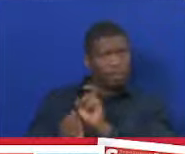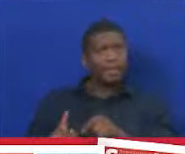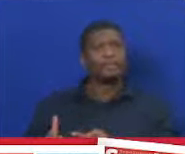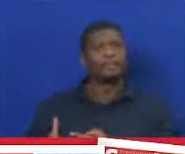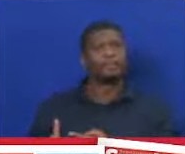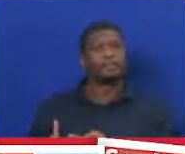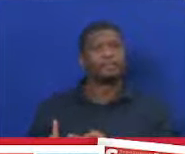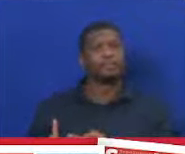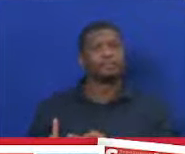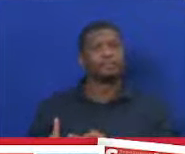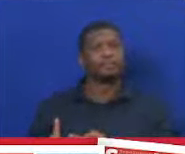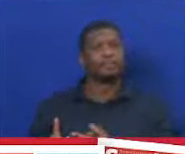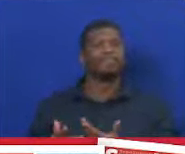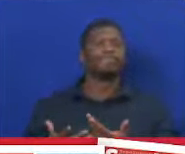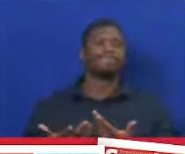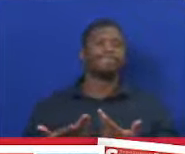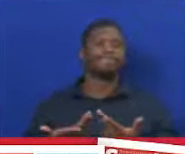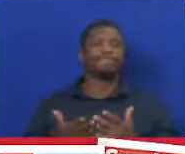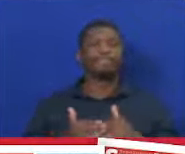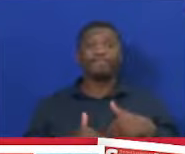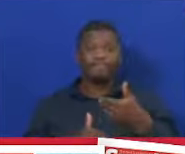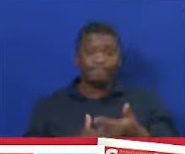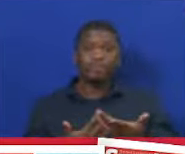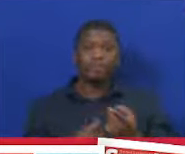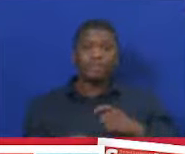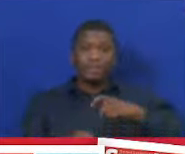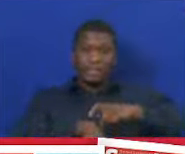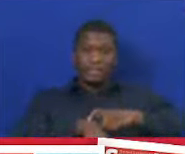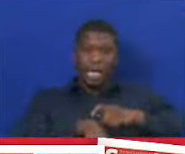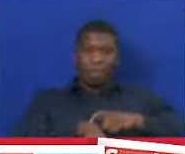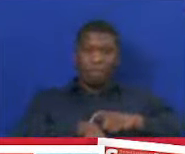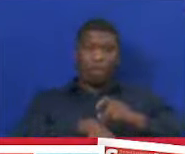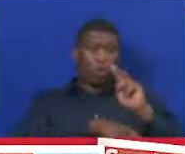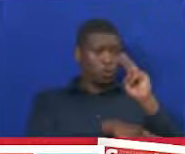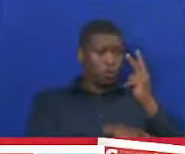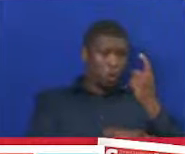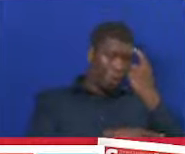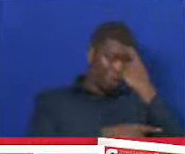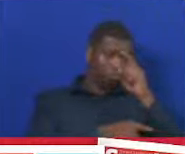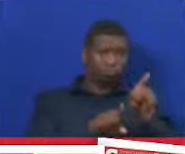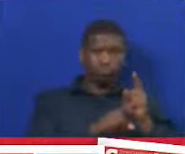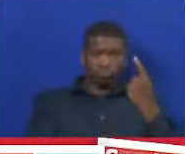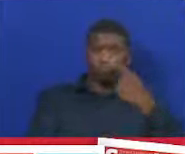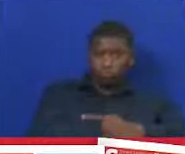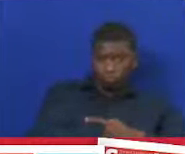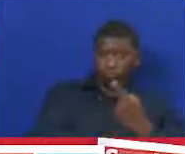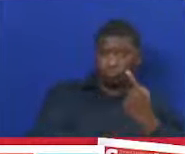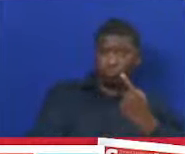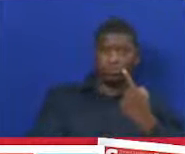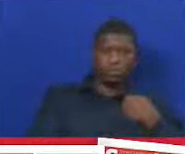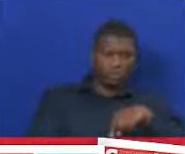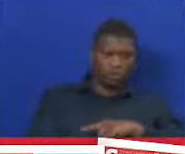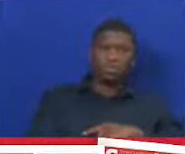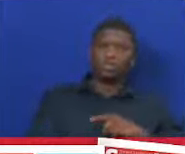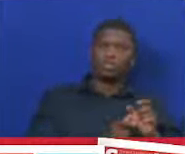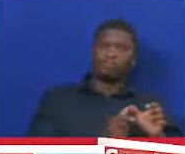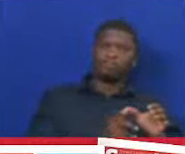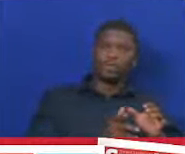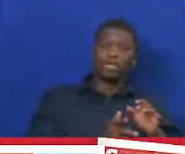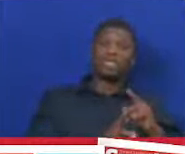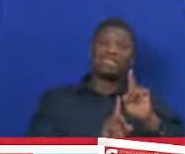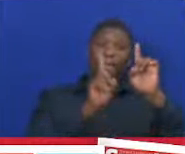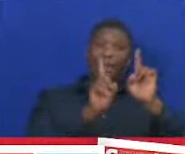Therefore, by 1400 hours on the same day, we proceeded to the Special Task Force offices,